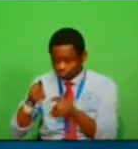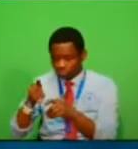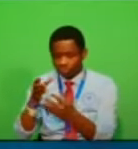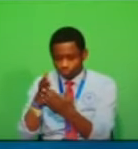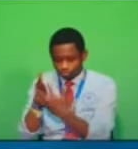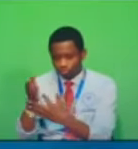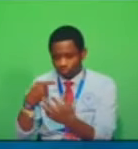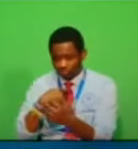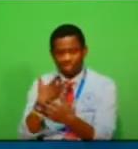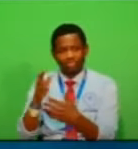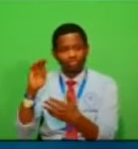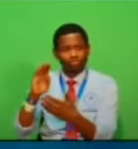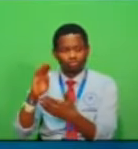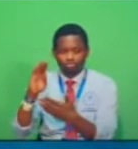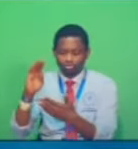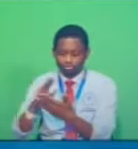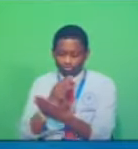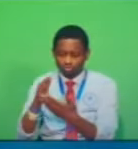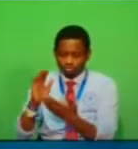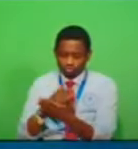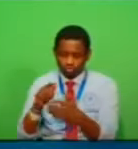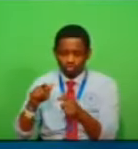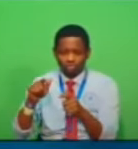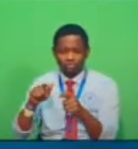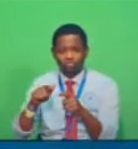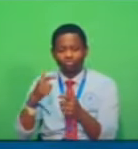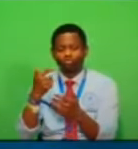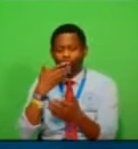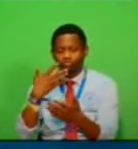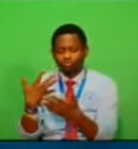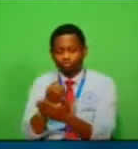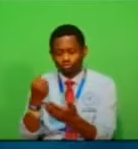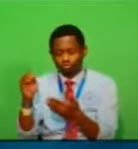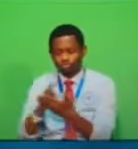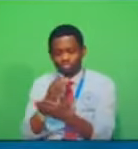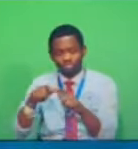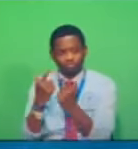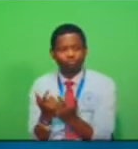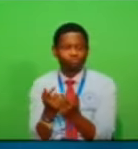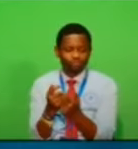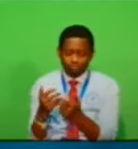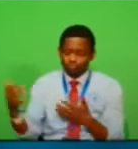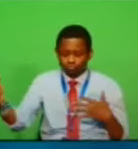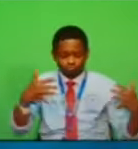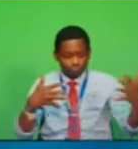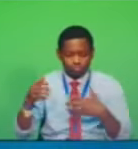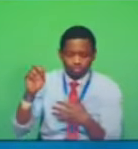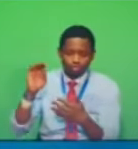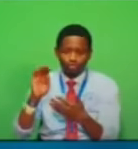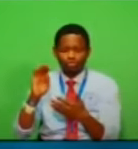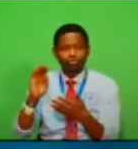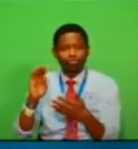gospel choirs. So what I do is I establish gospel choirs on campuses across the UK, and I bring them together, and we